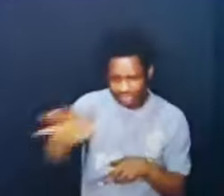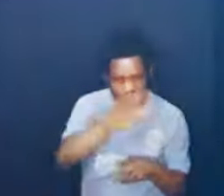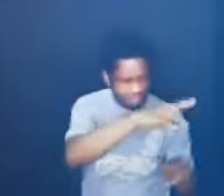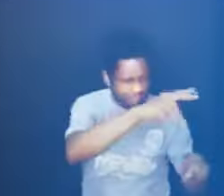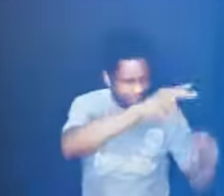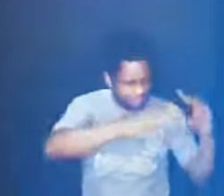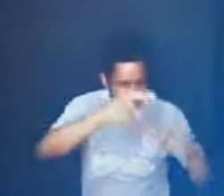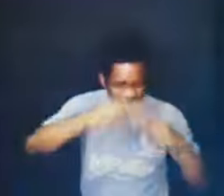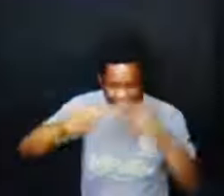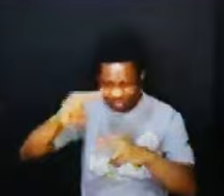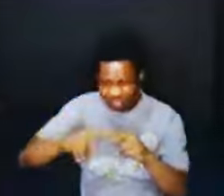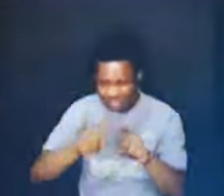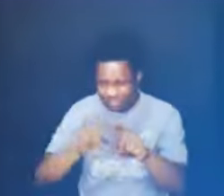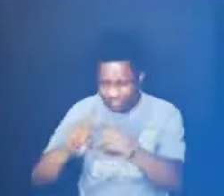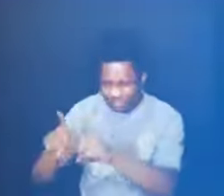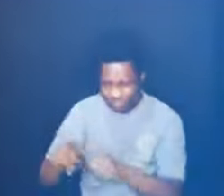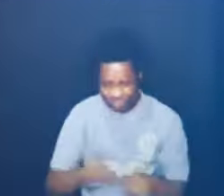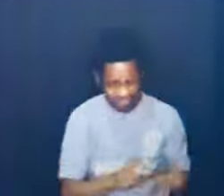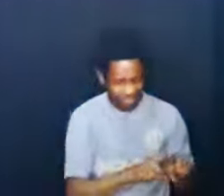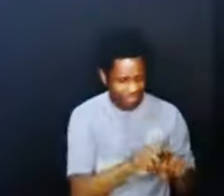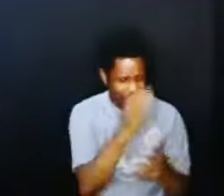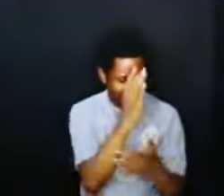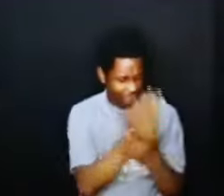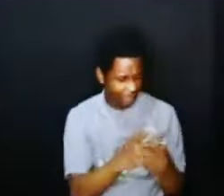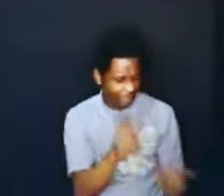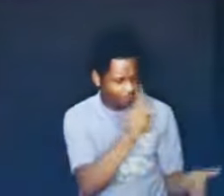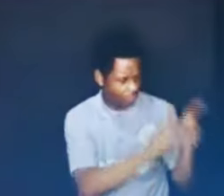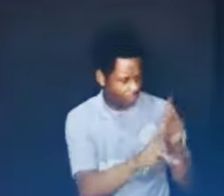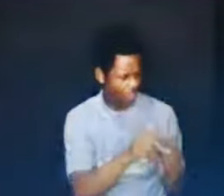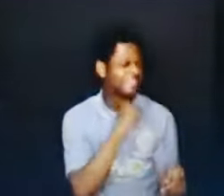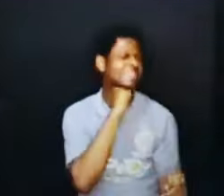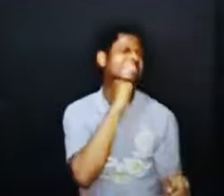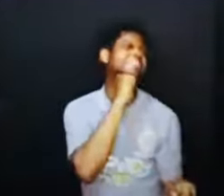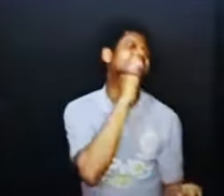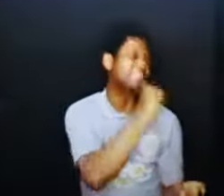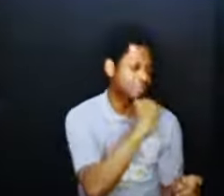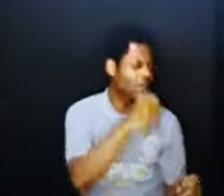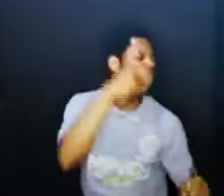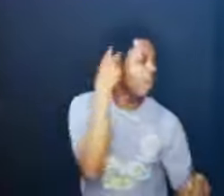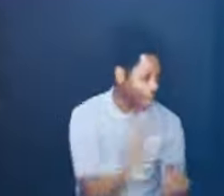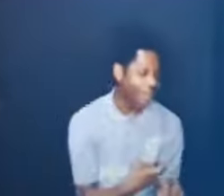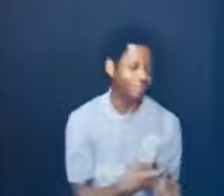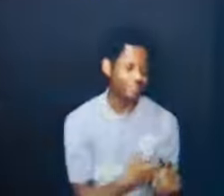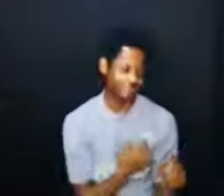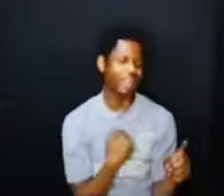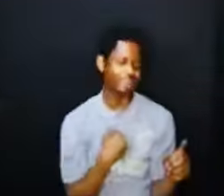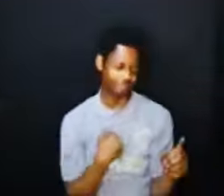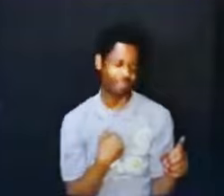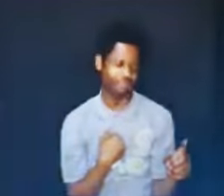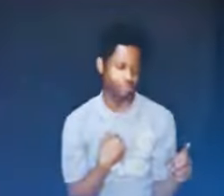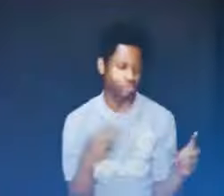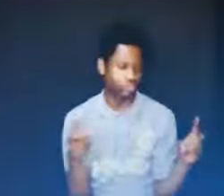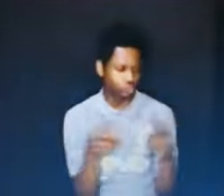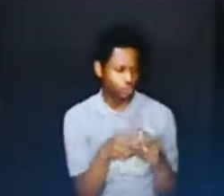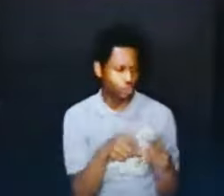differ. And some are very difficult dealing with. And so this one will be